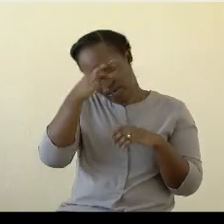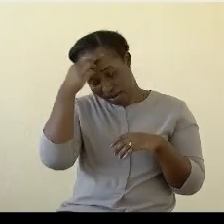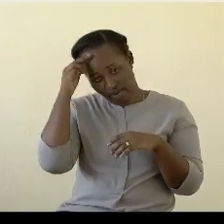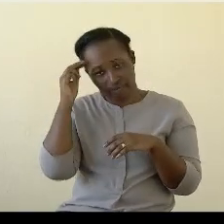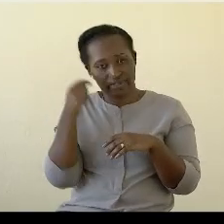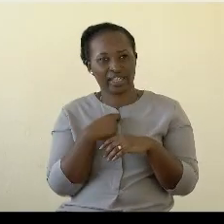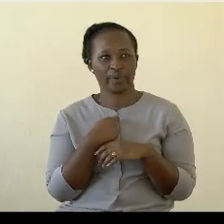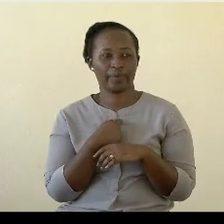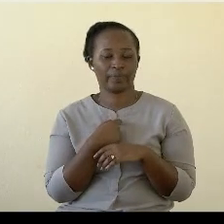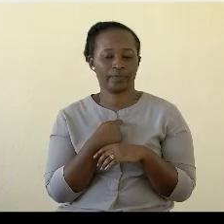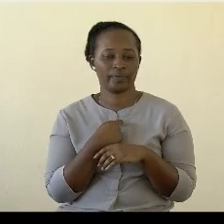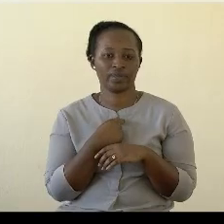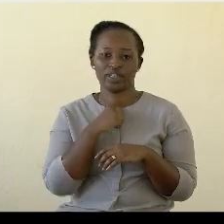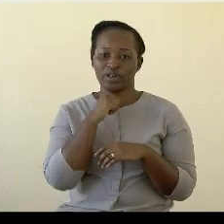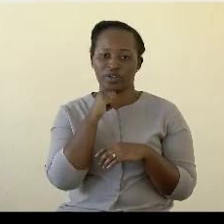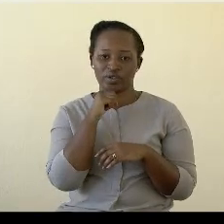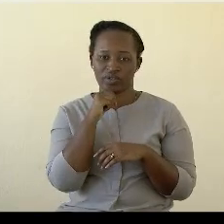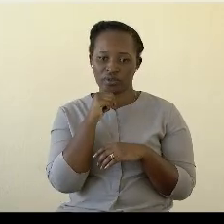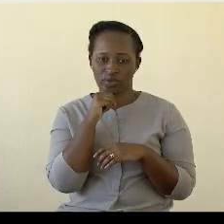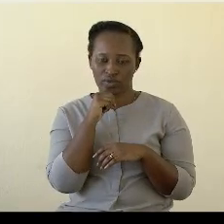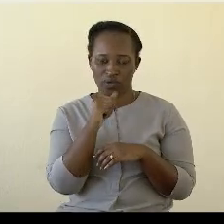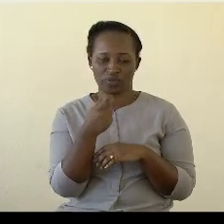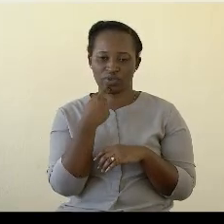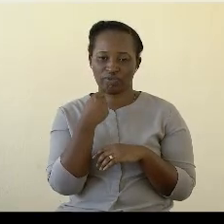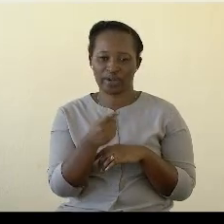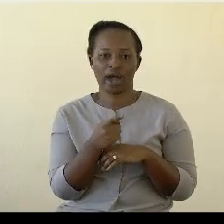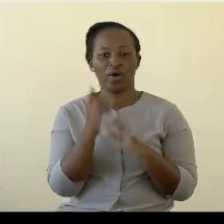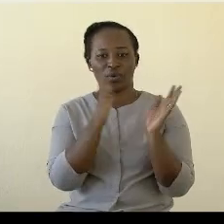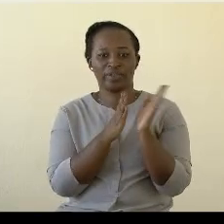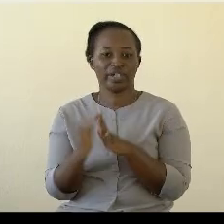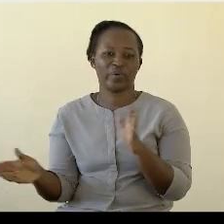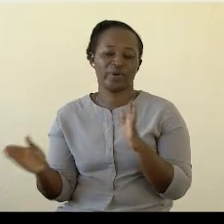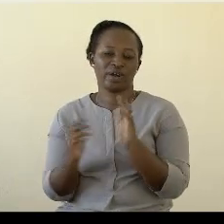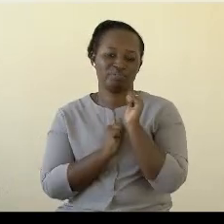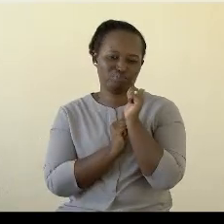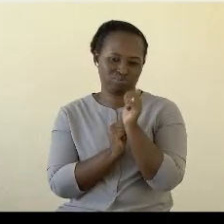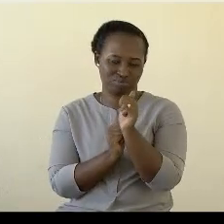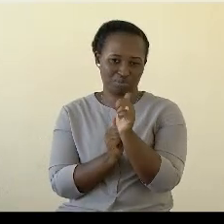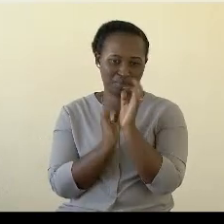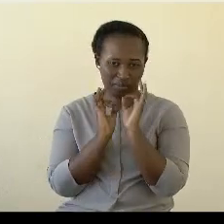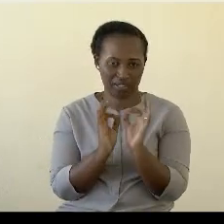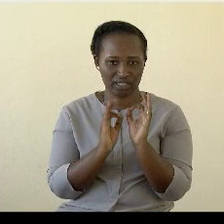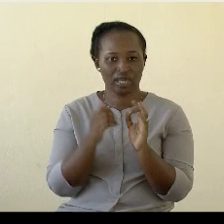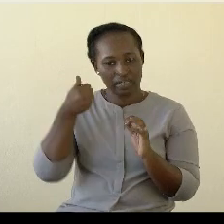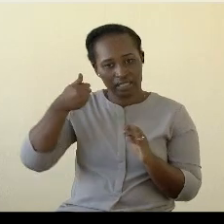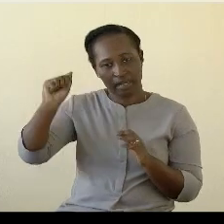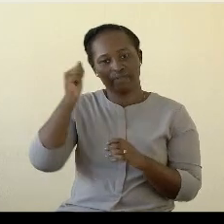I'm even not having it on the whiteboard to draw for you.